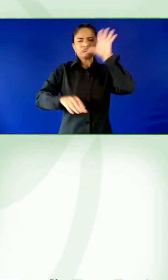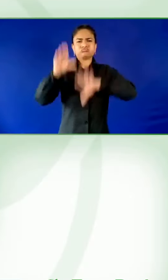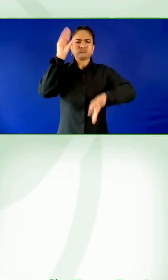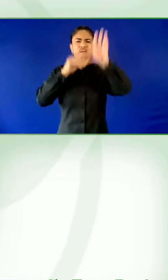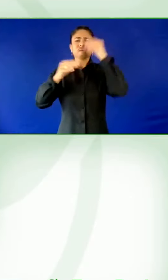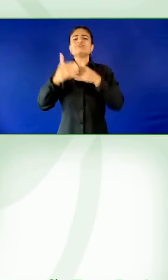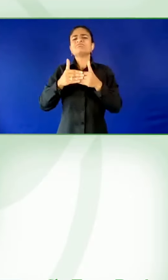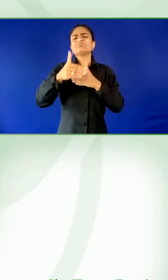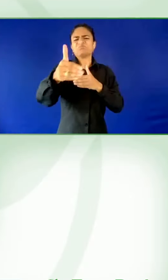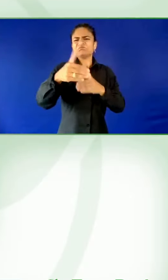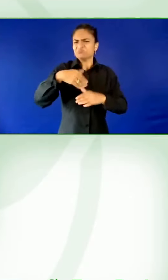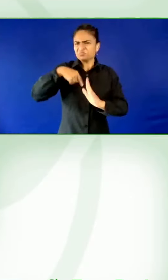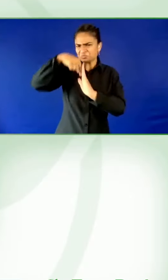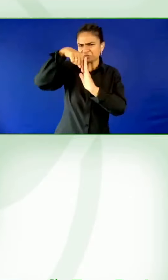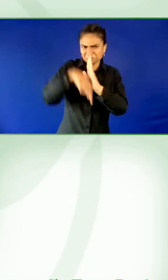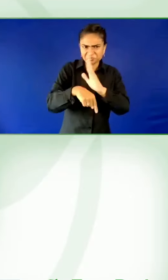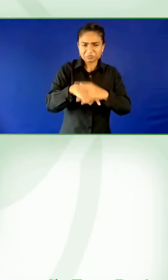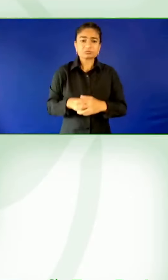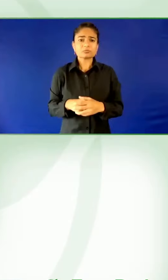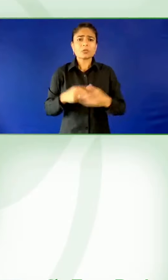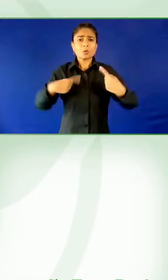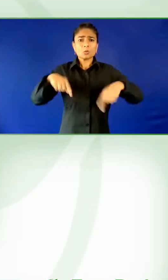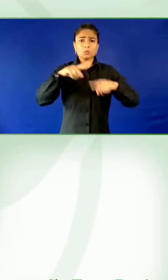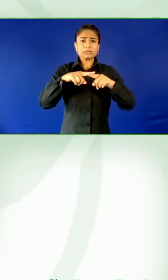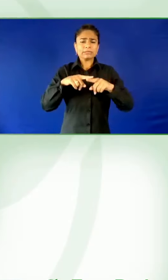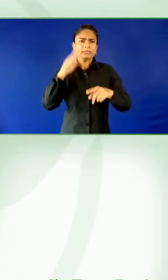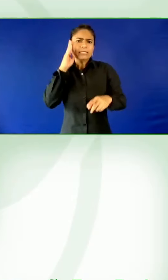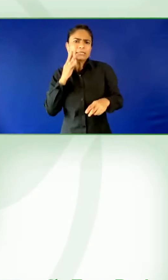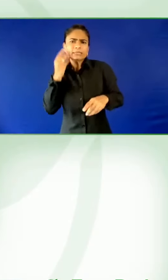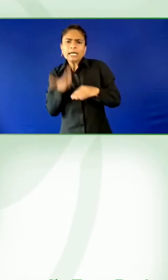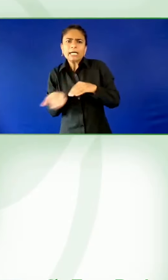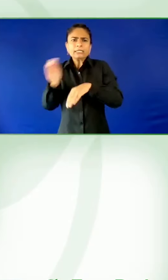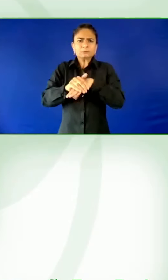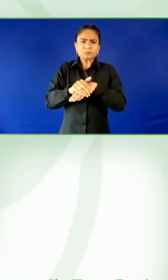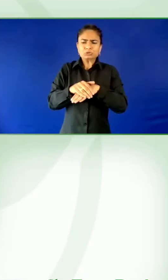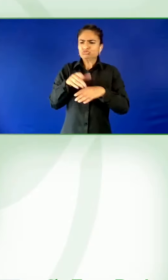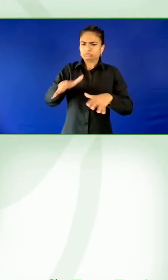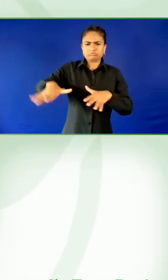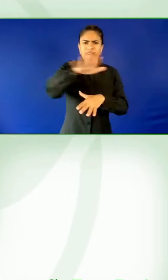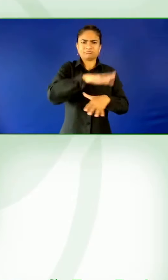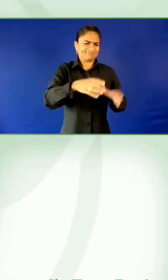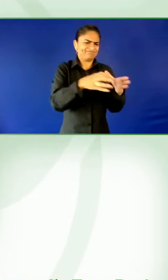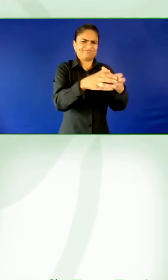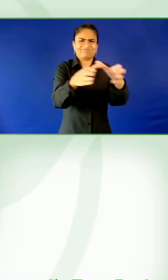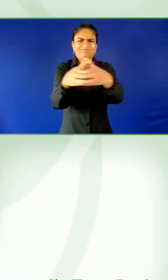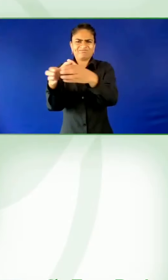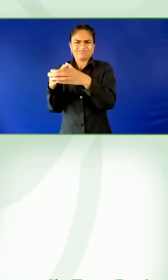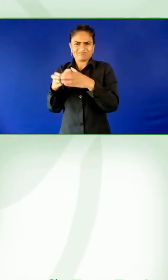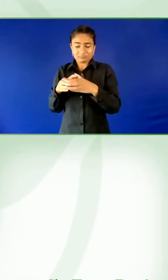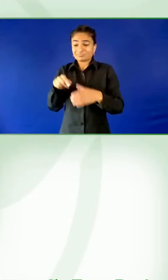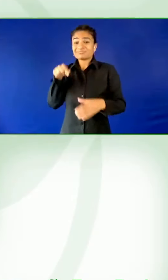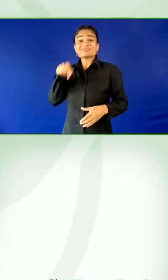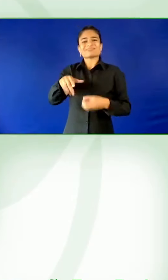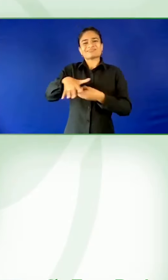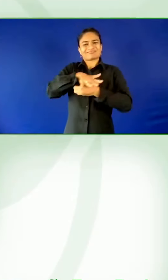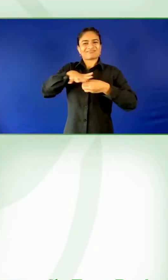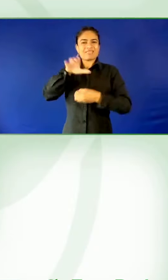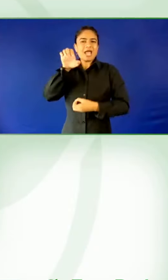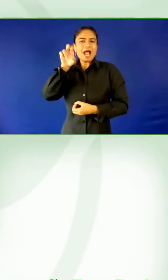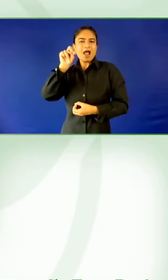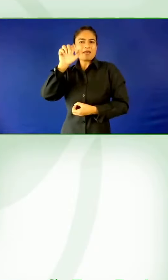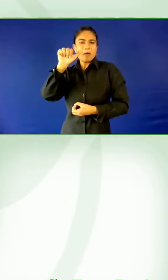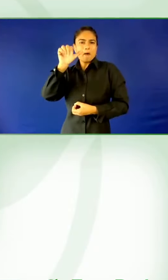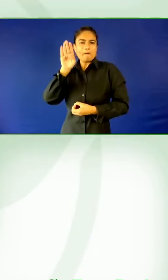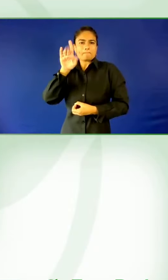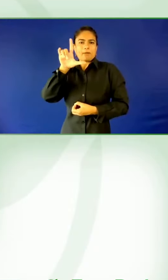disabilities. And that's for sharing information, sharing knowledge. And the